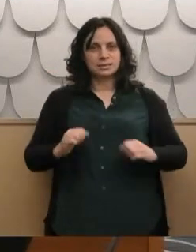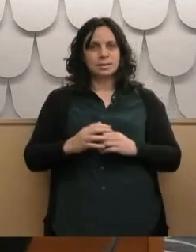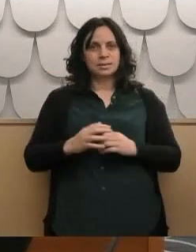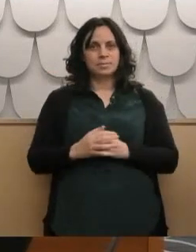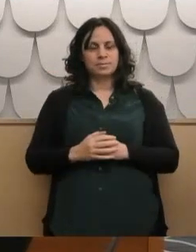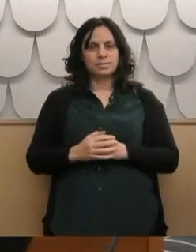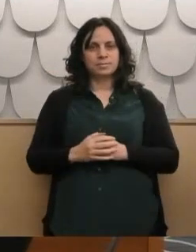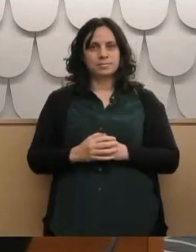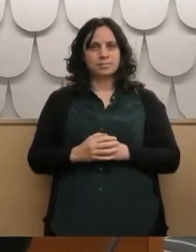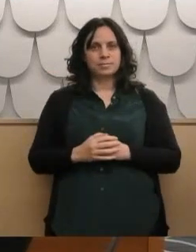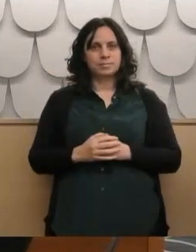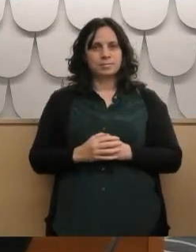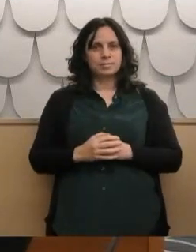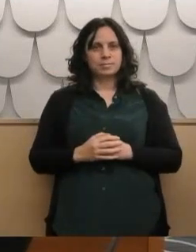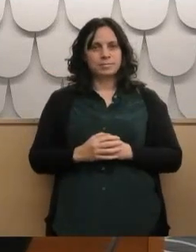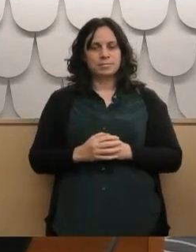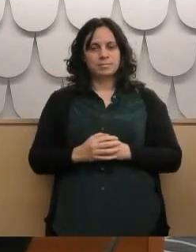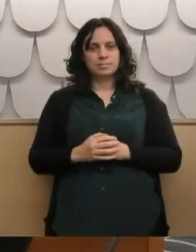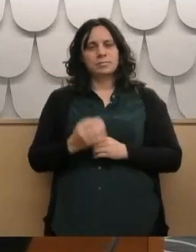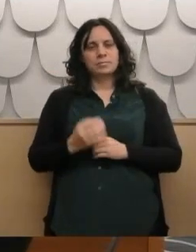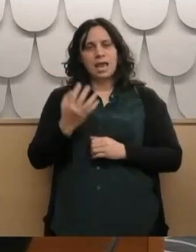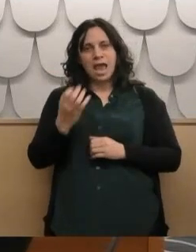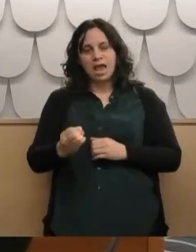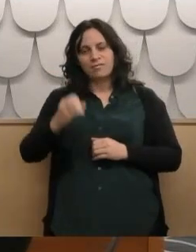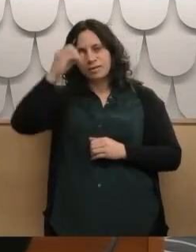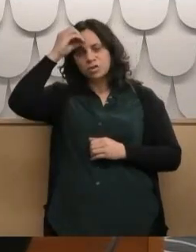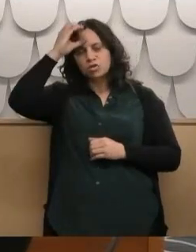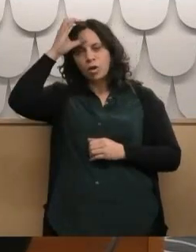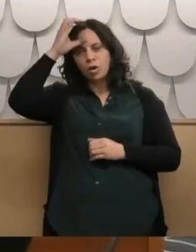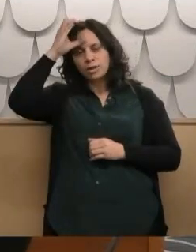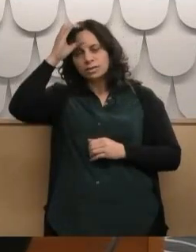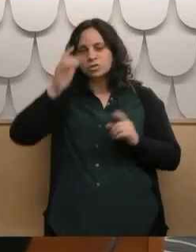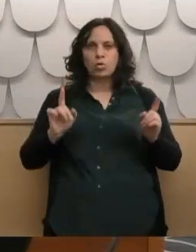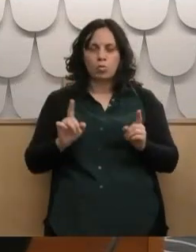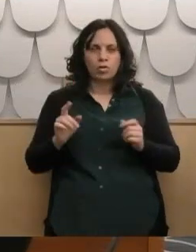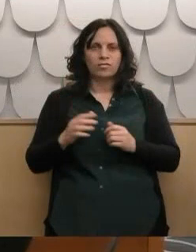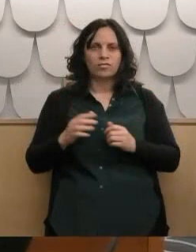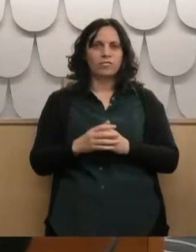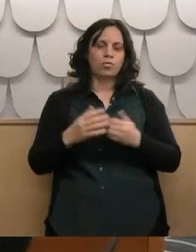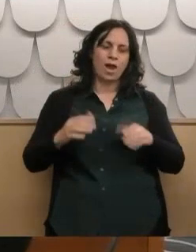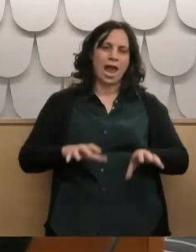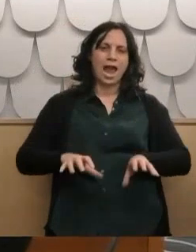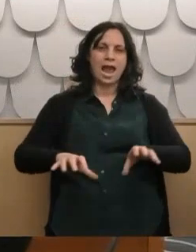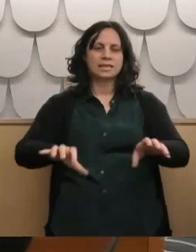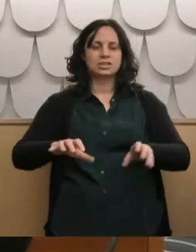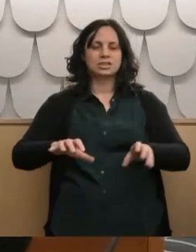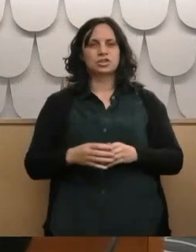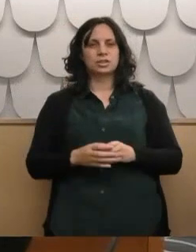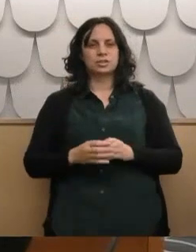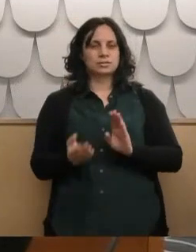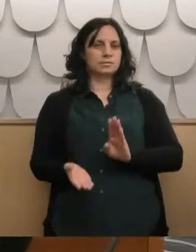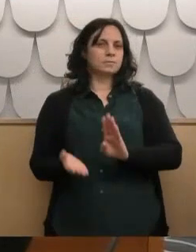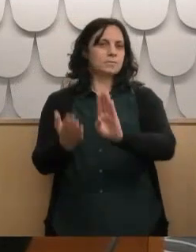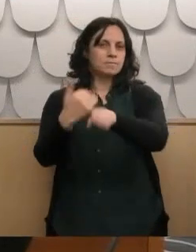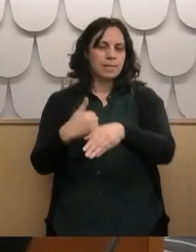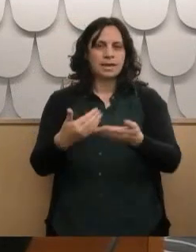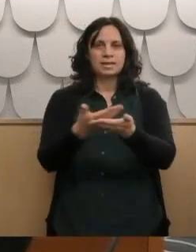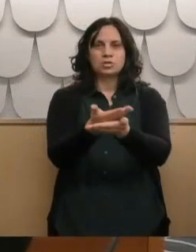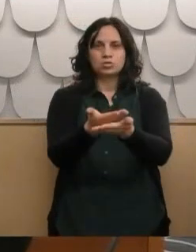will have the maturangi needed to effect full redress to enable survivors to fulfil